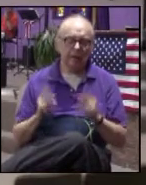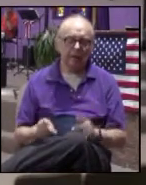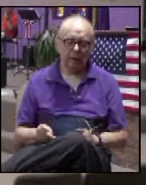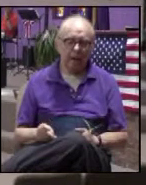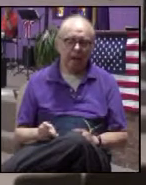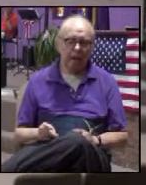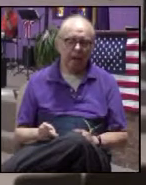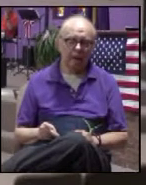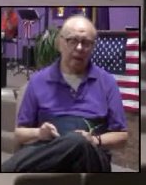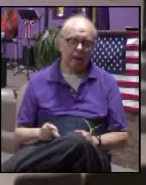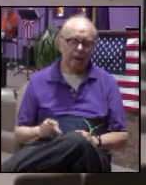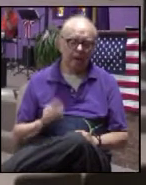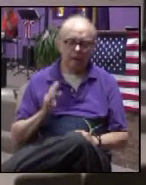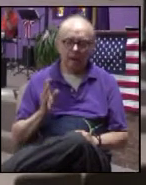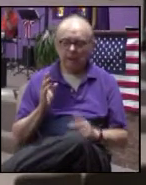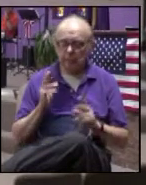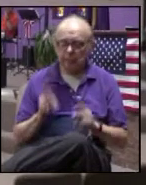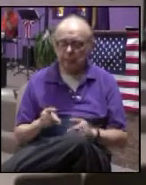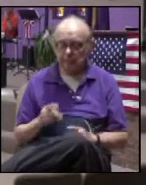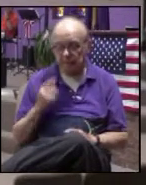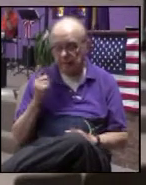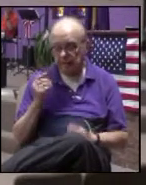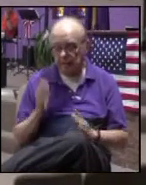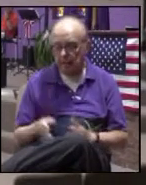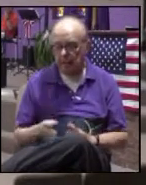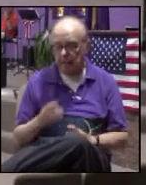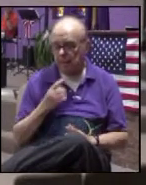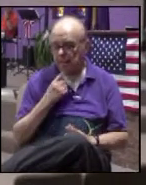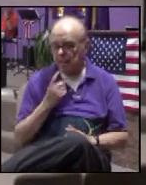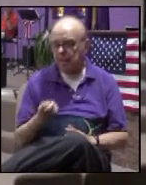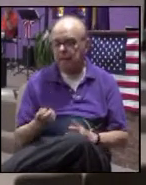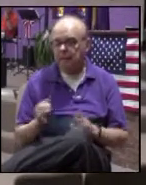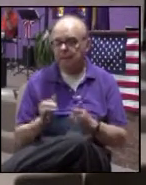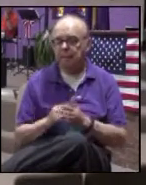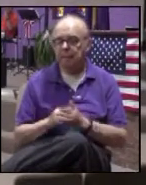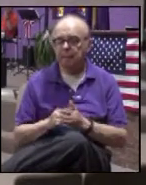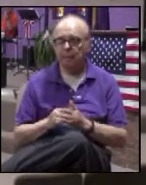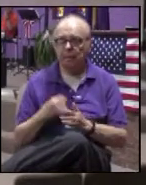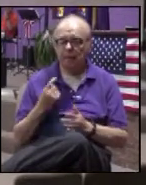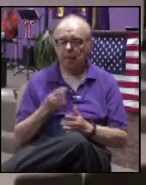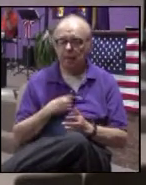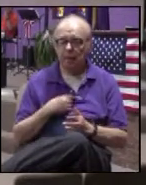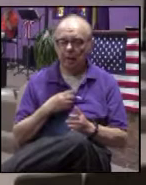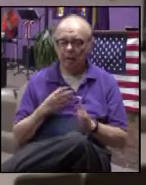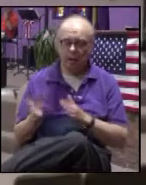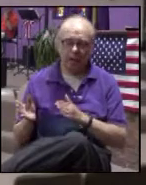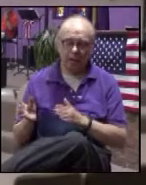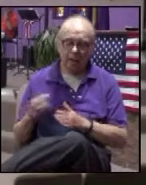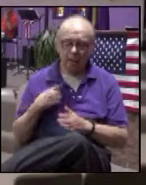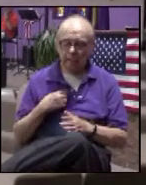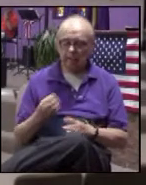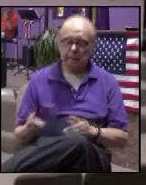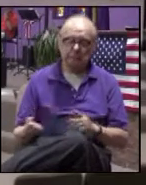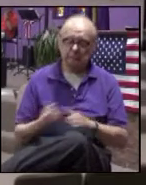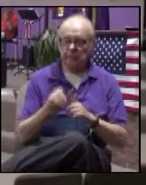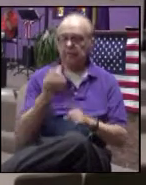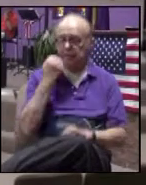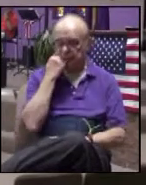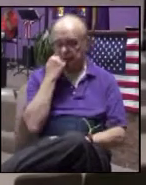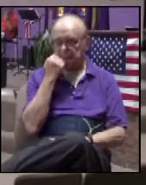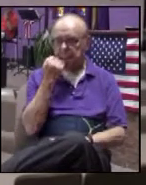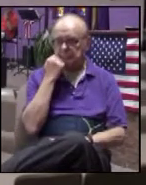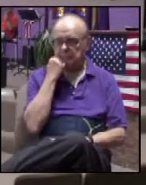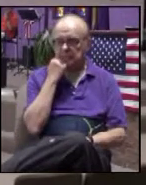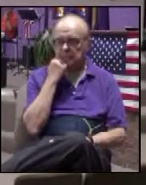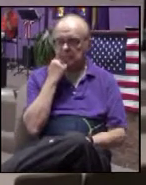great philosopher, a really great thinker. He said this, we have a plan until we get punched in the face.